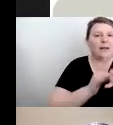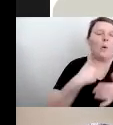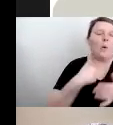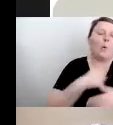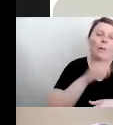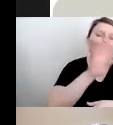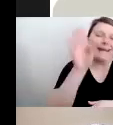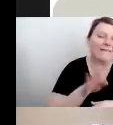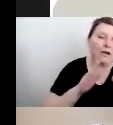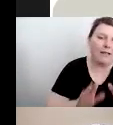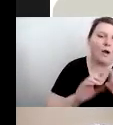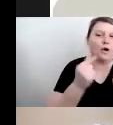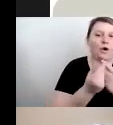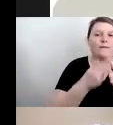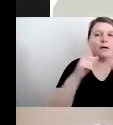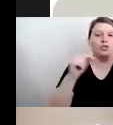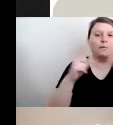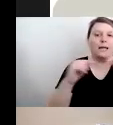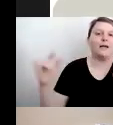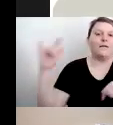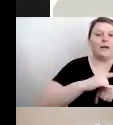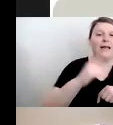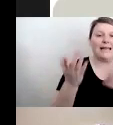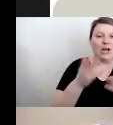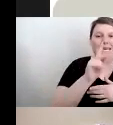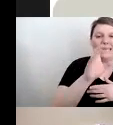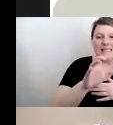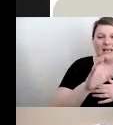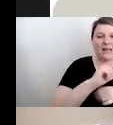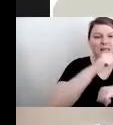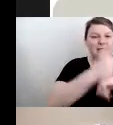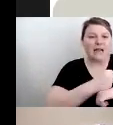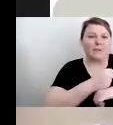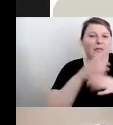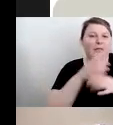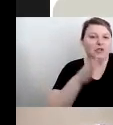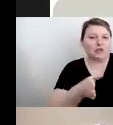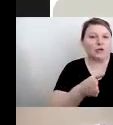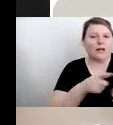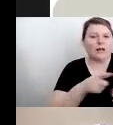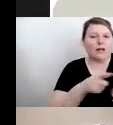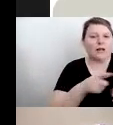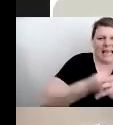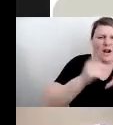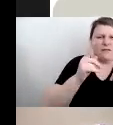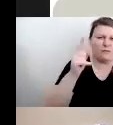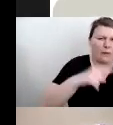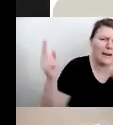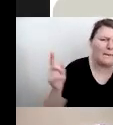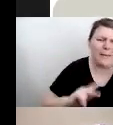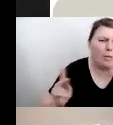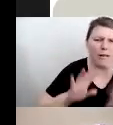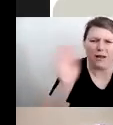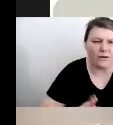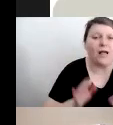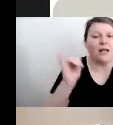group from Japan to fly into Kansas City, set up on a street corner, and take care of random people. And that's